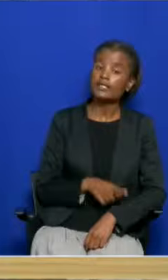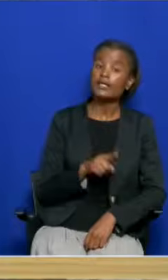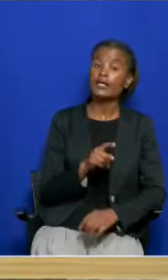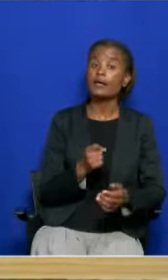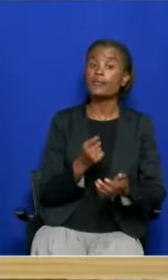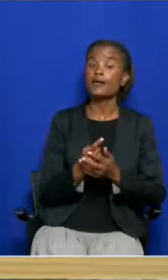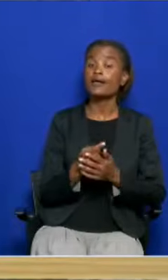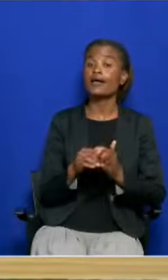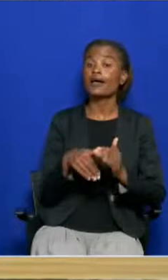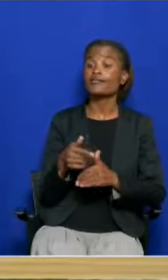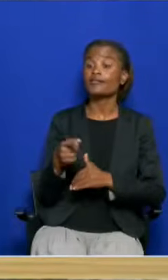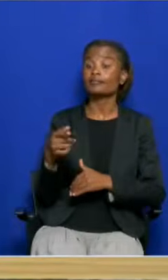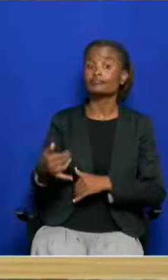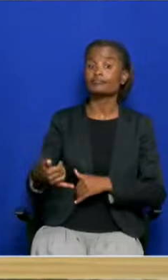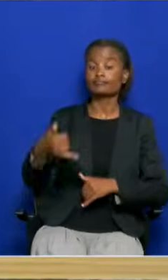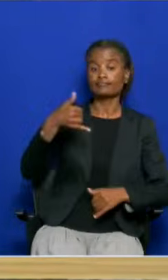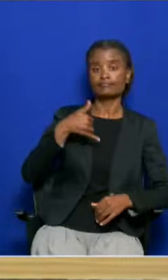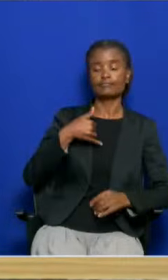from Mr. Zungu.